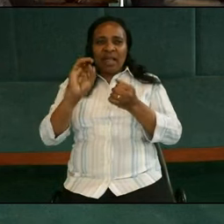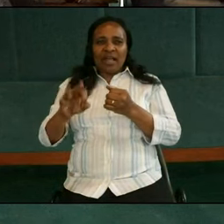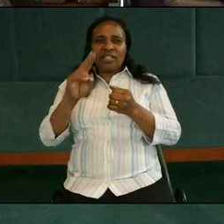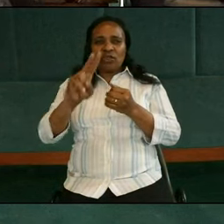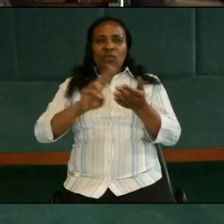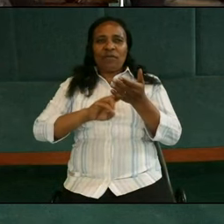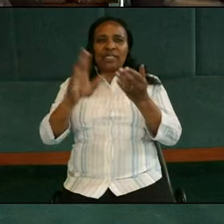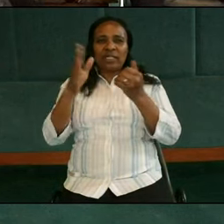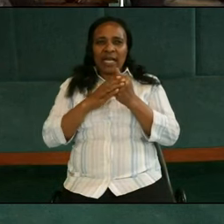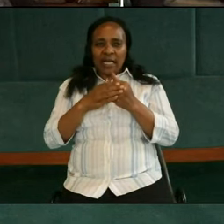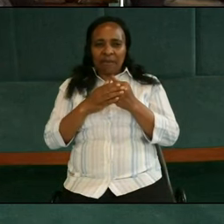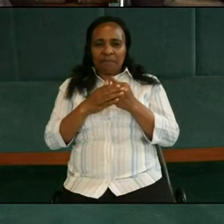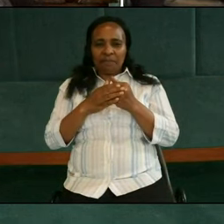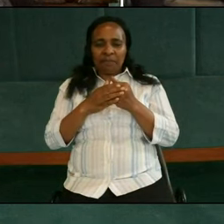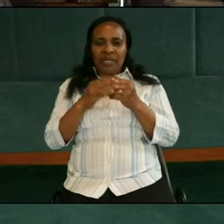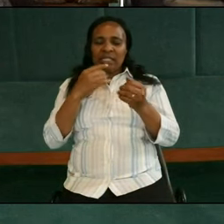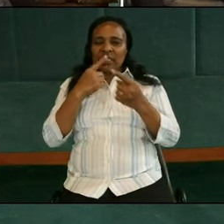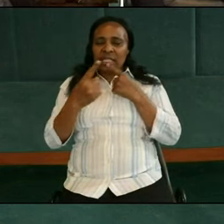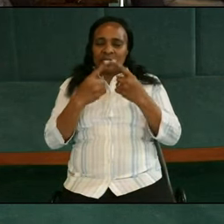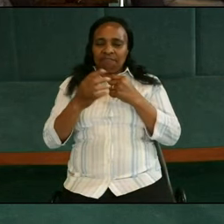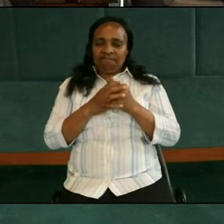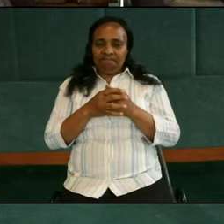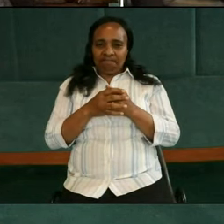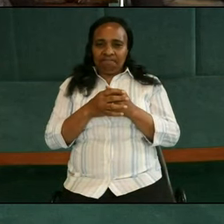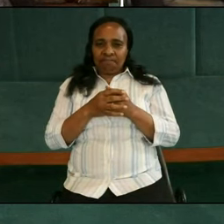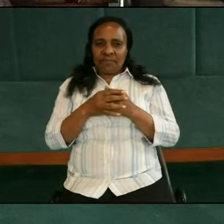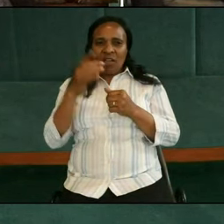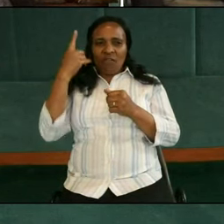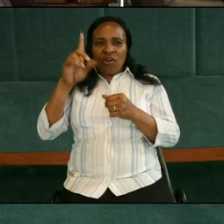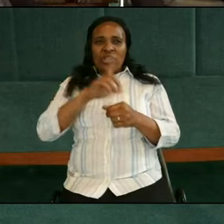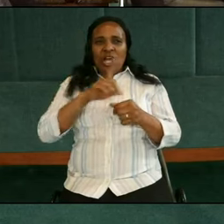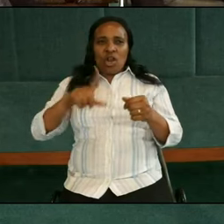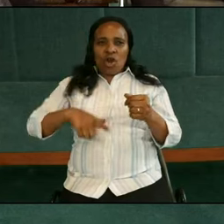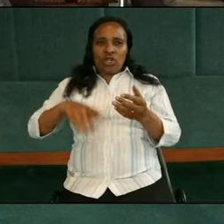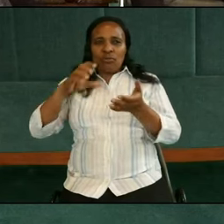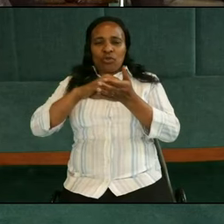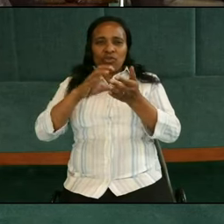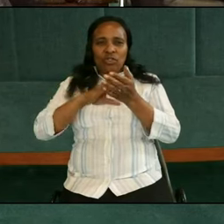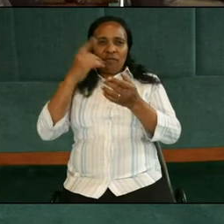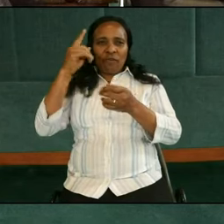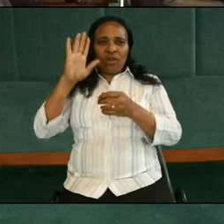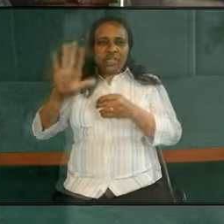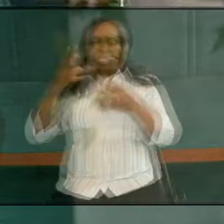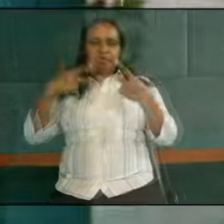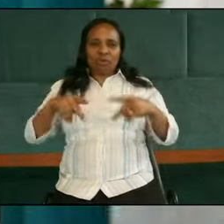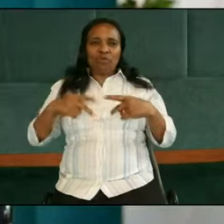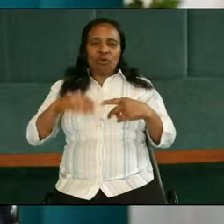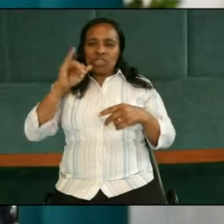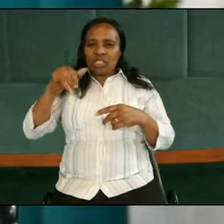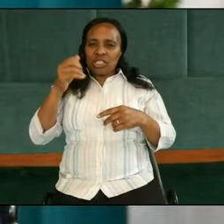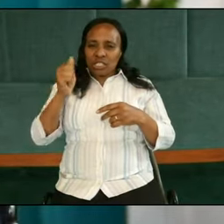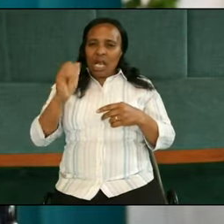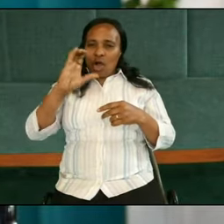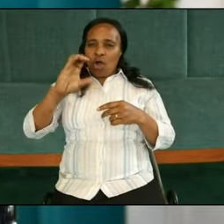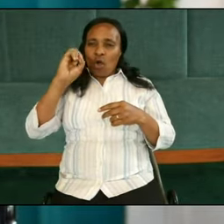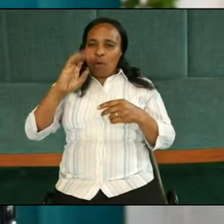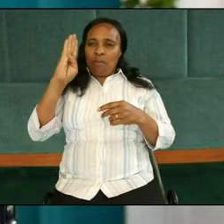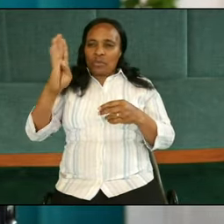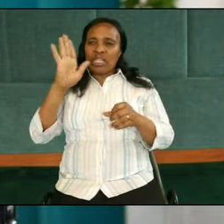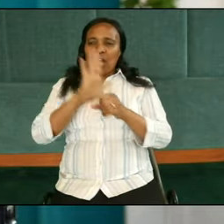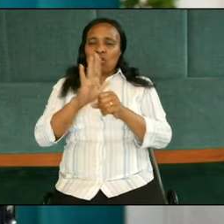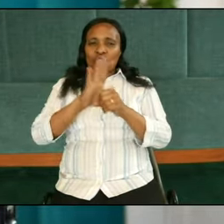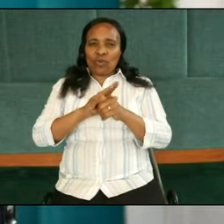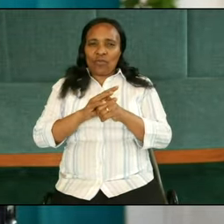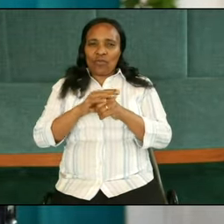9. Yeah, and it says, for the Lord's portion is his people. Jacob is a lot of inheritance.